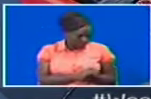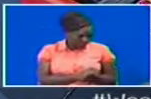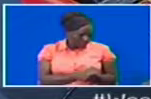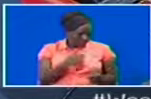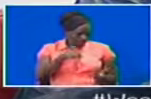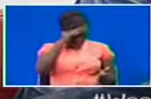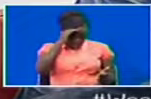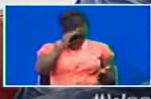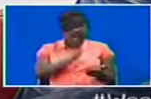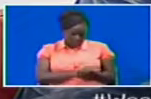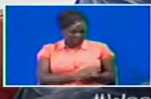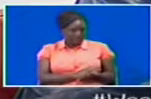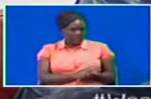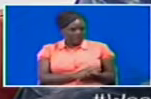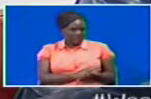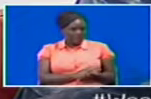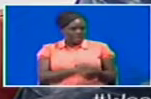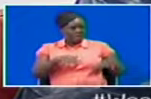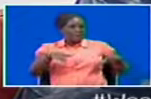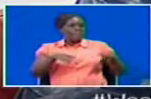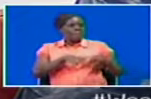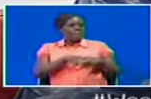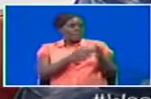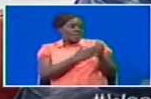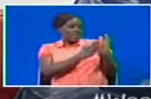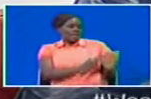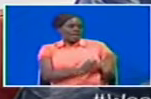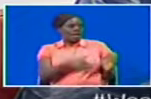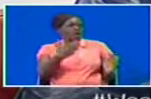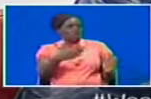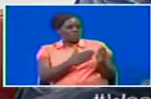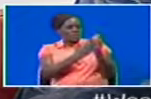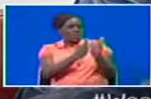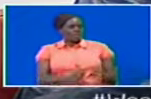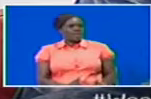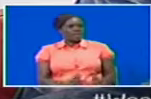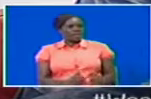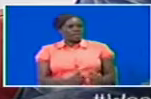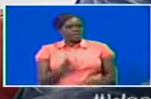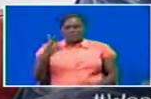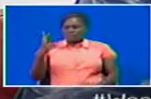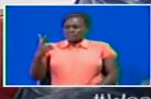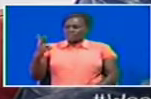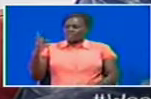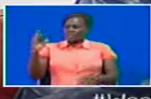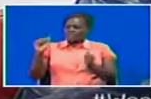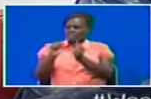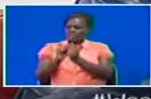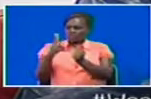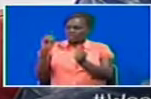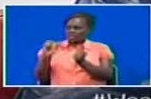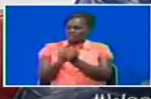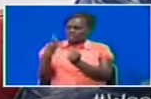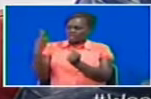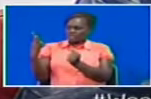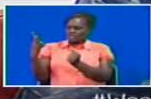I believe being a leader, you are always a leader. 2013 was a great